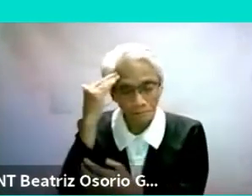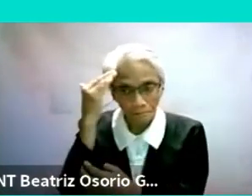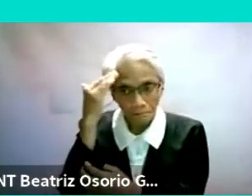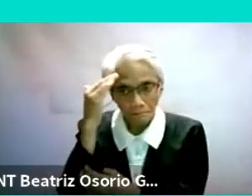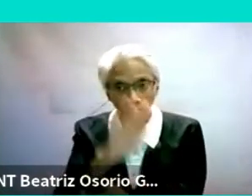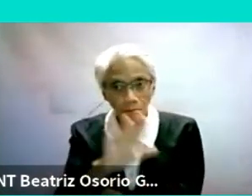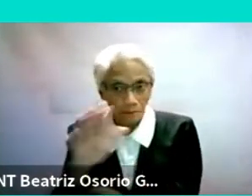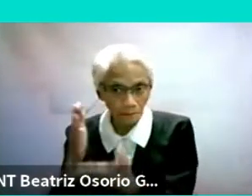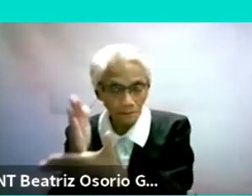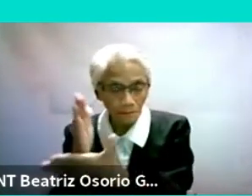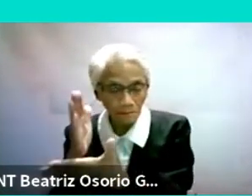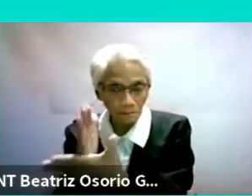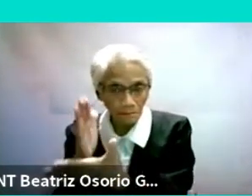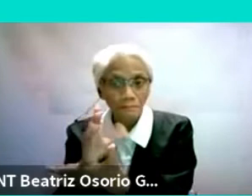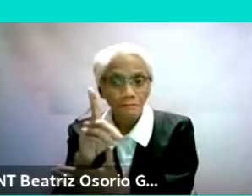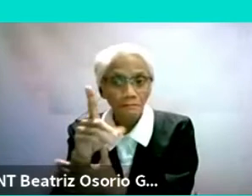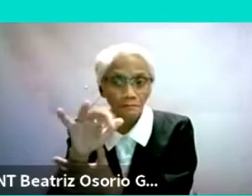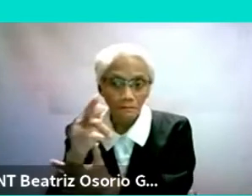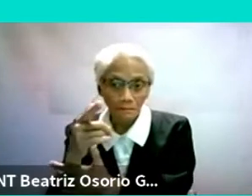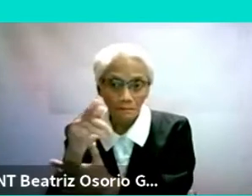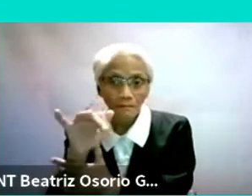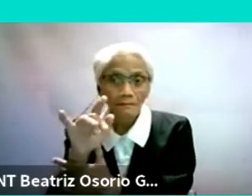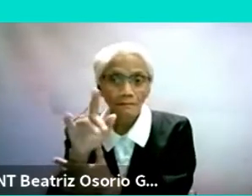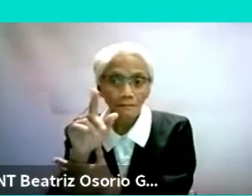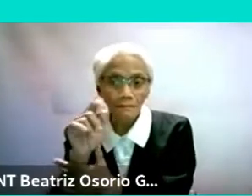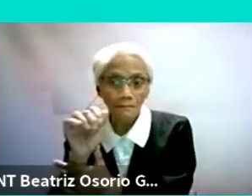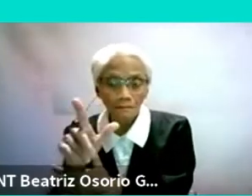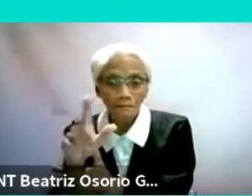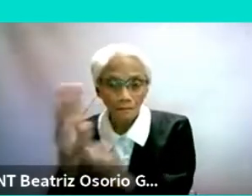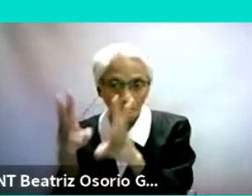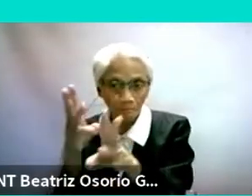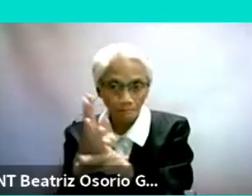the digital world. So if it is ready, I'll let the